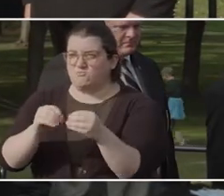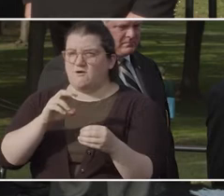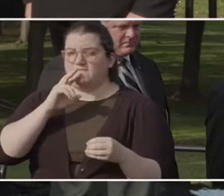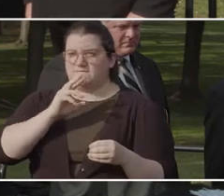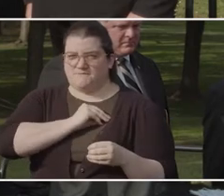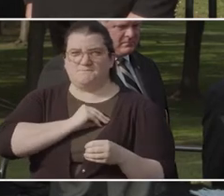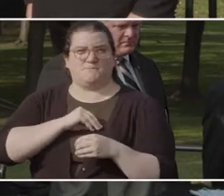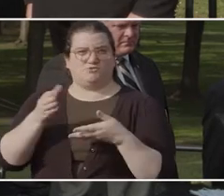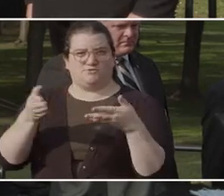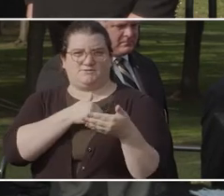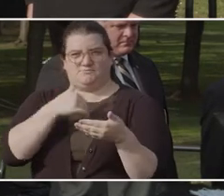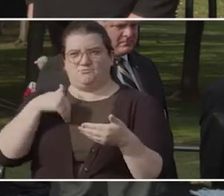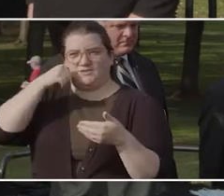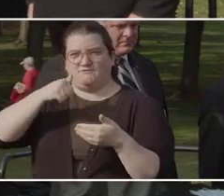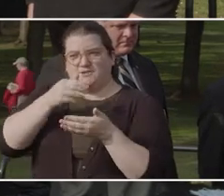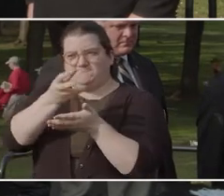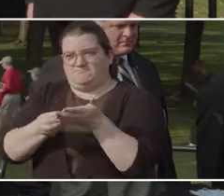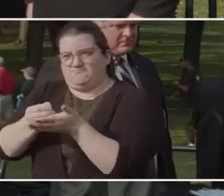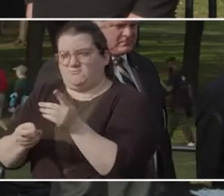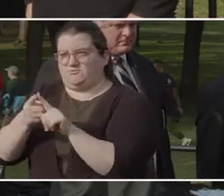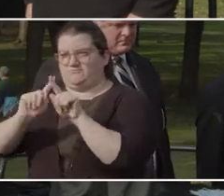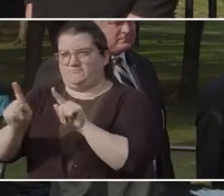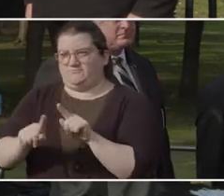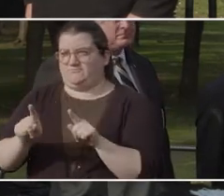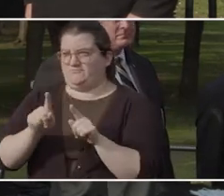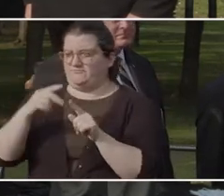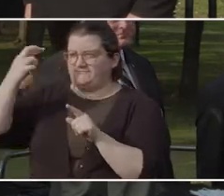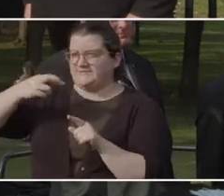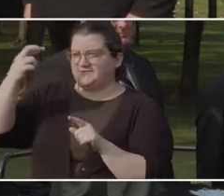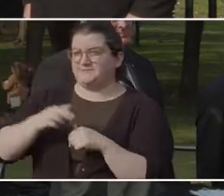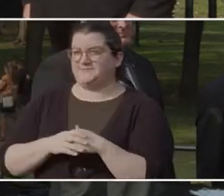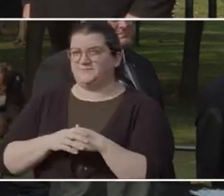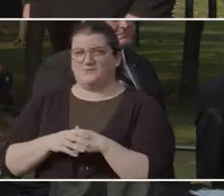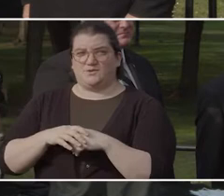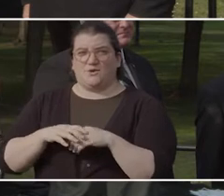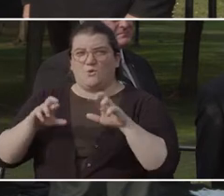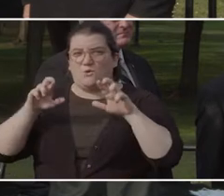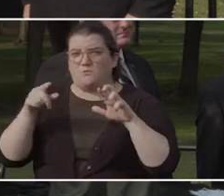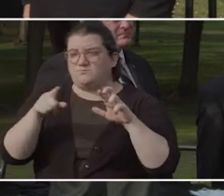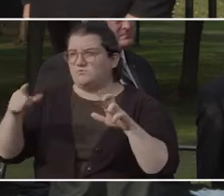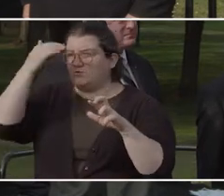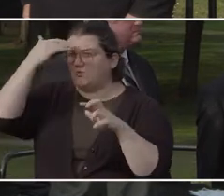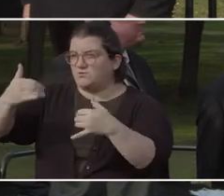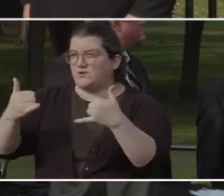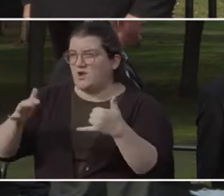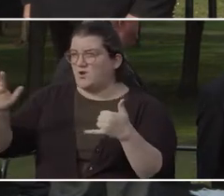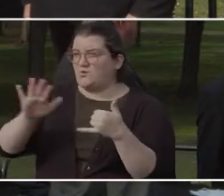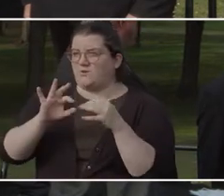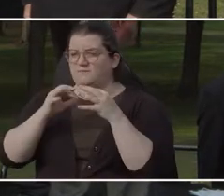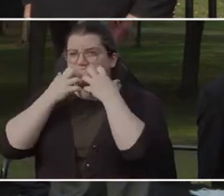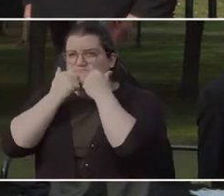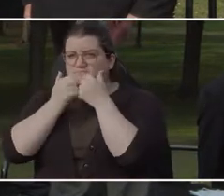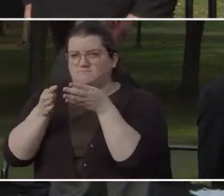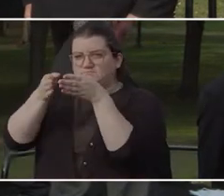is my hope that you will walk away from today knowing that your loved one's service and sacrifice will forever be honored here.